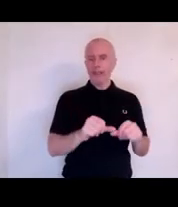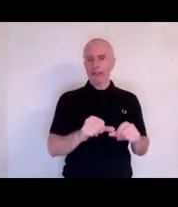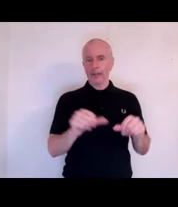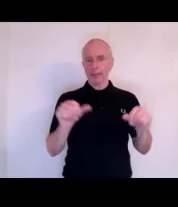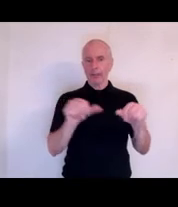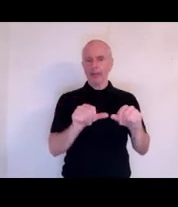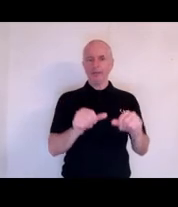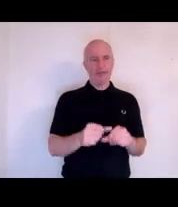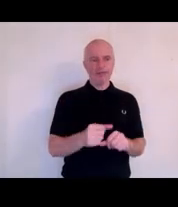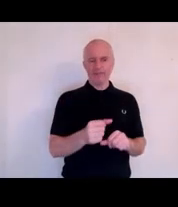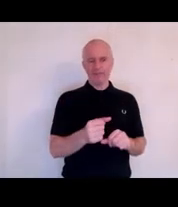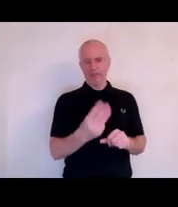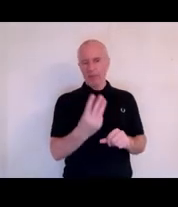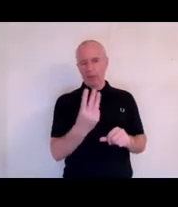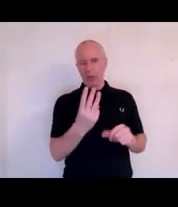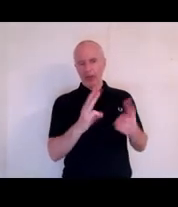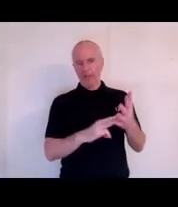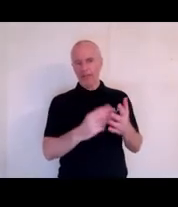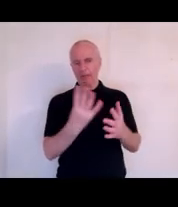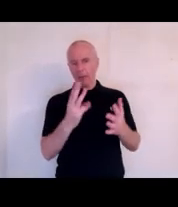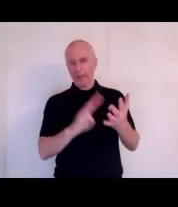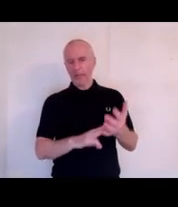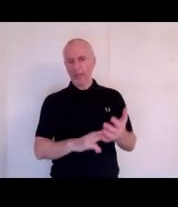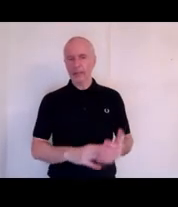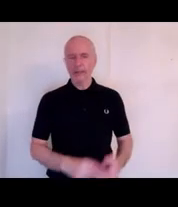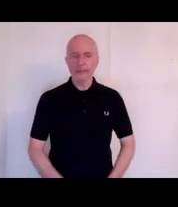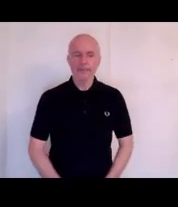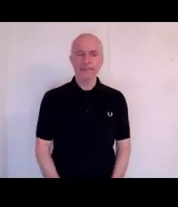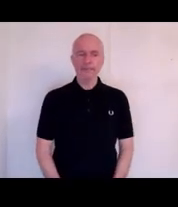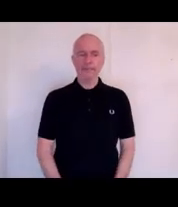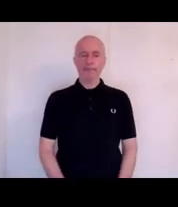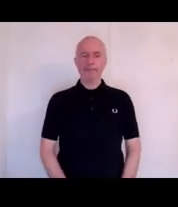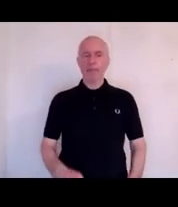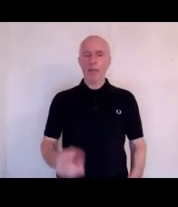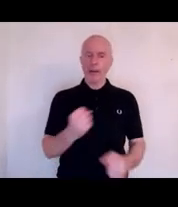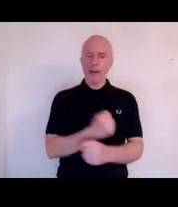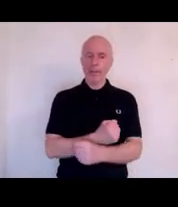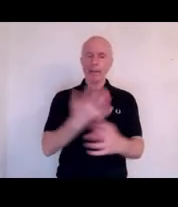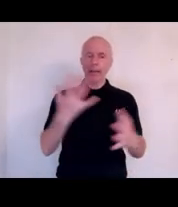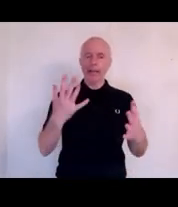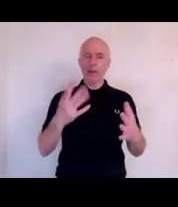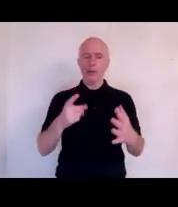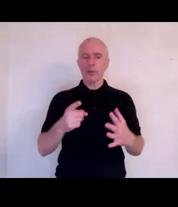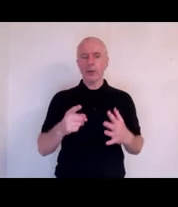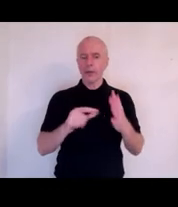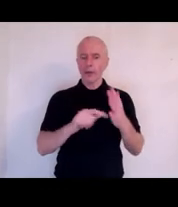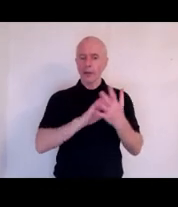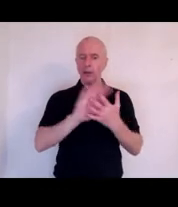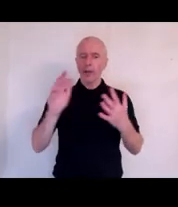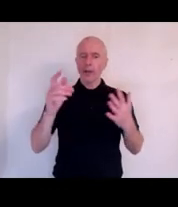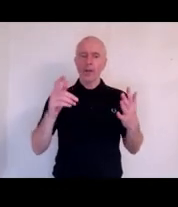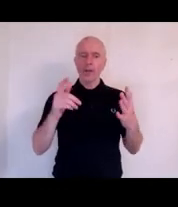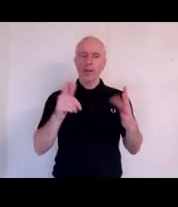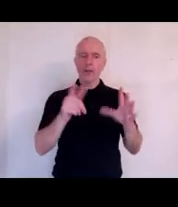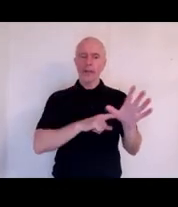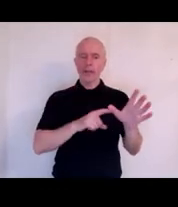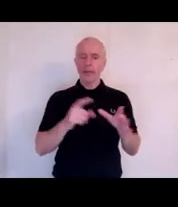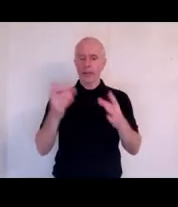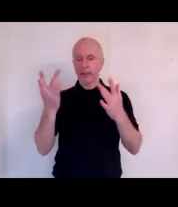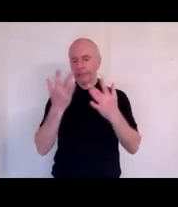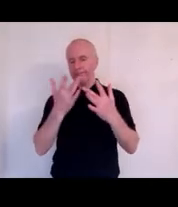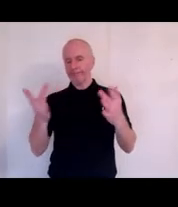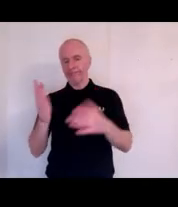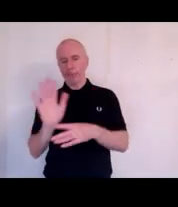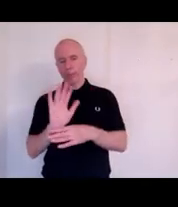Stansfield from the Bango's The Theory Show from a few years ago, and let him explain a bit more about what's going on.